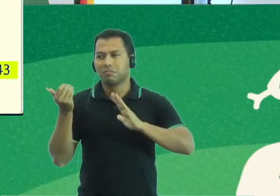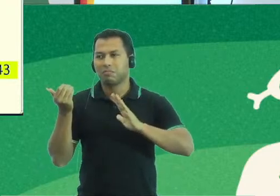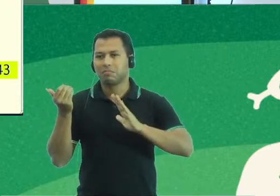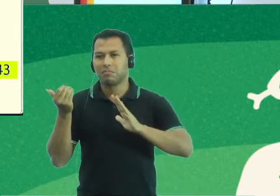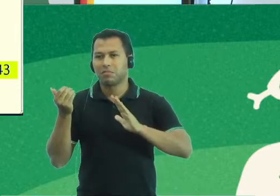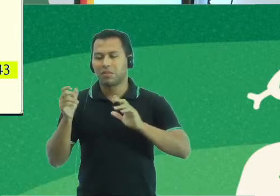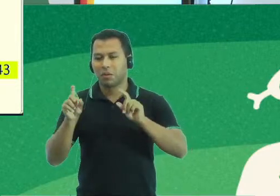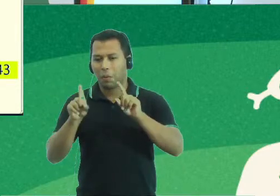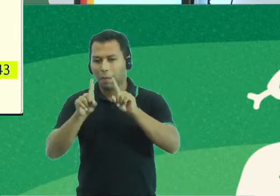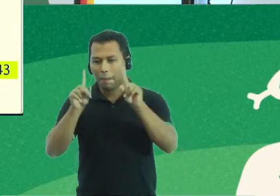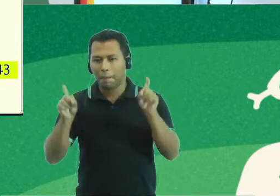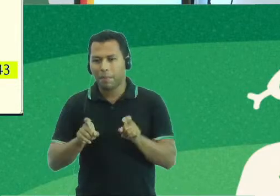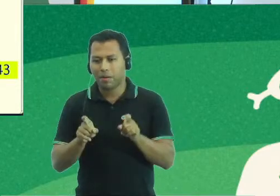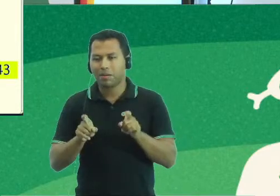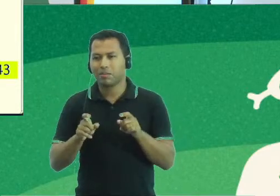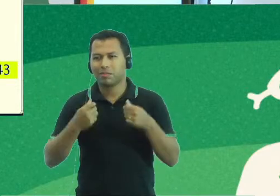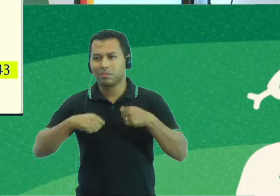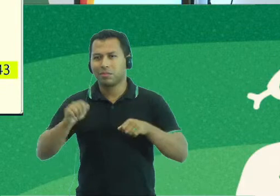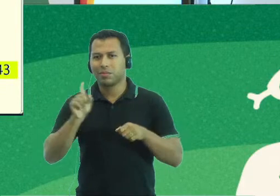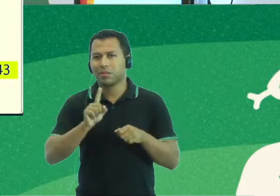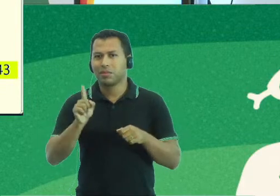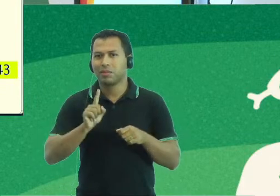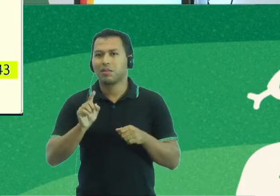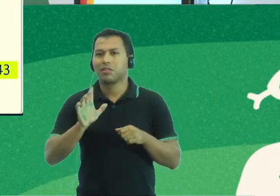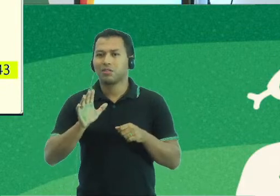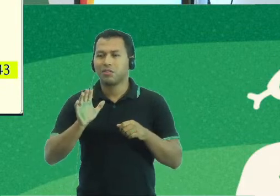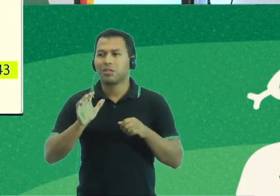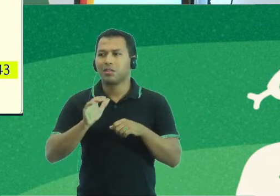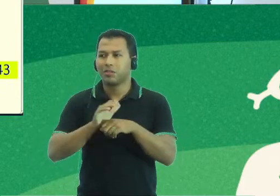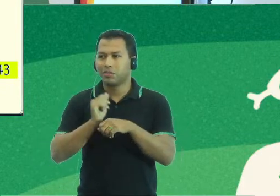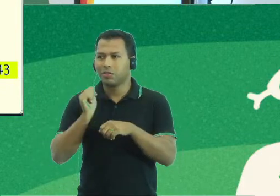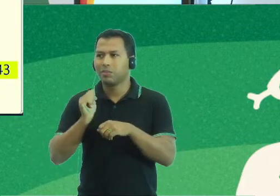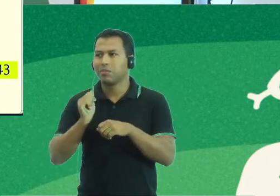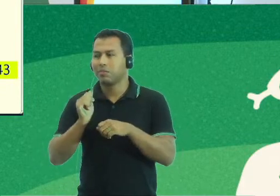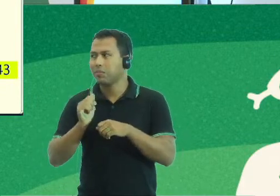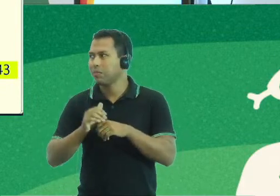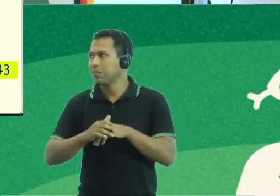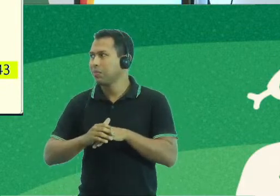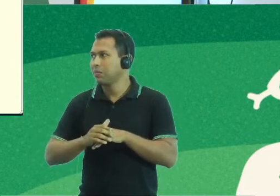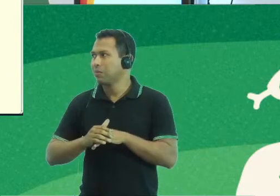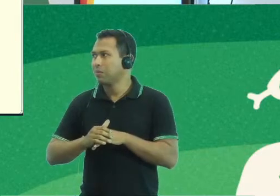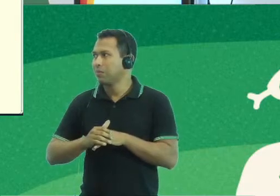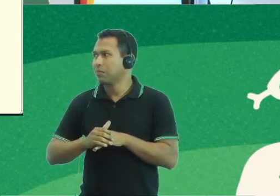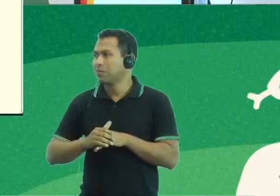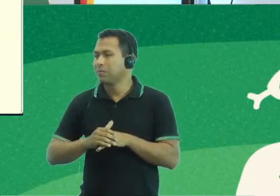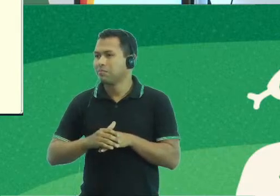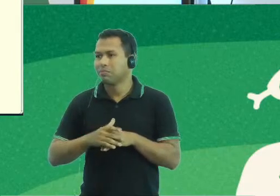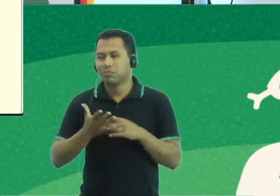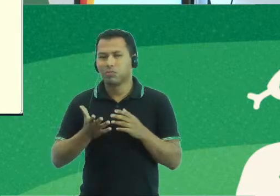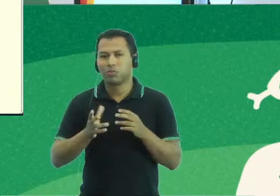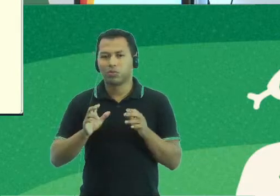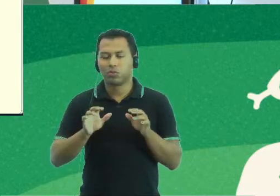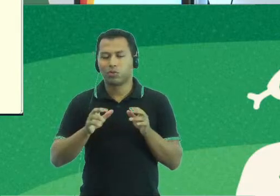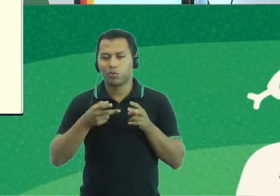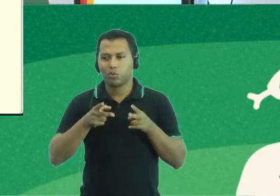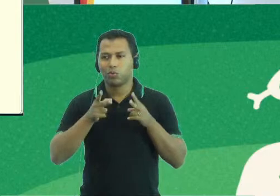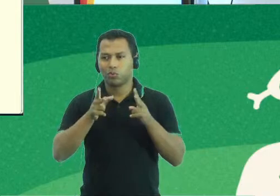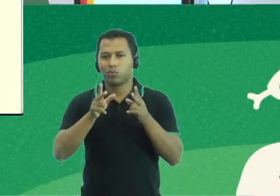Yes, oh, yeah, because I already called the function, so I was used to like typing that after I called the function. All right, cool. So now it should